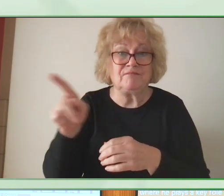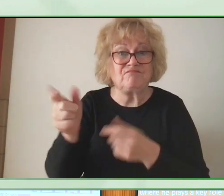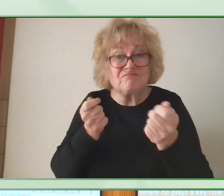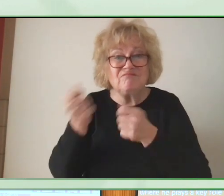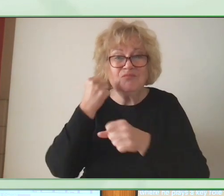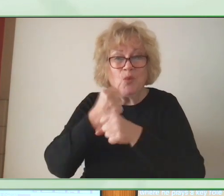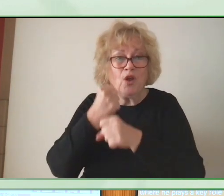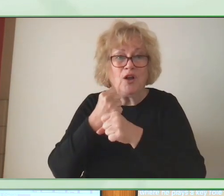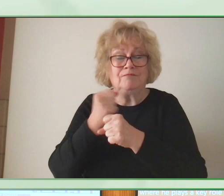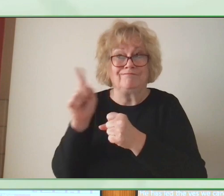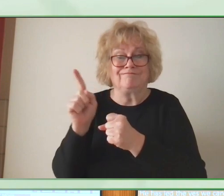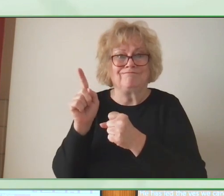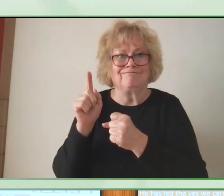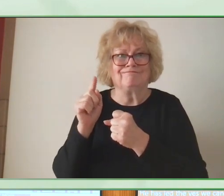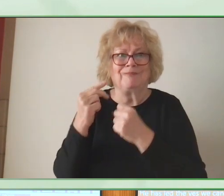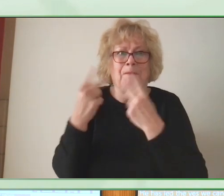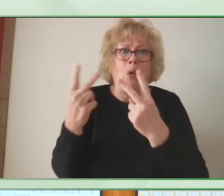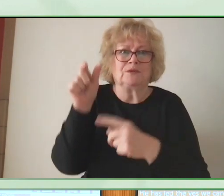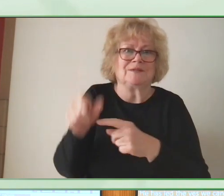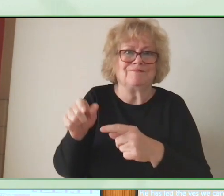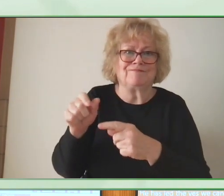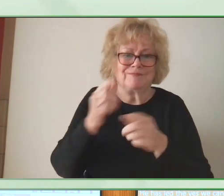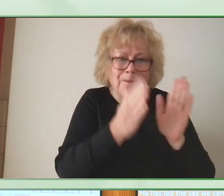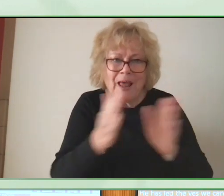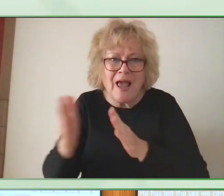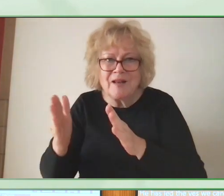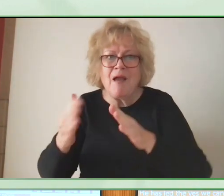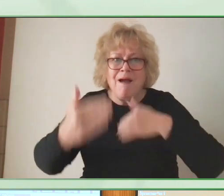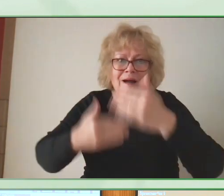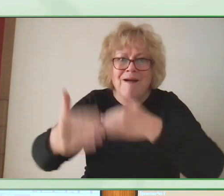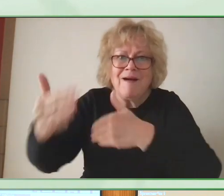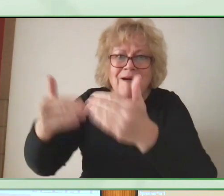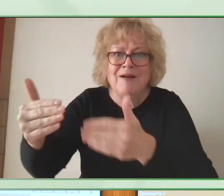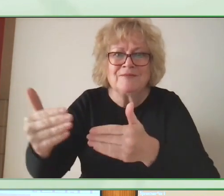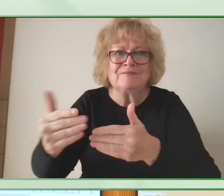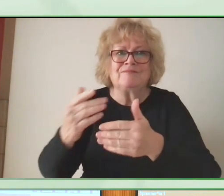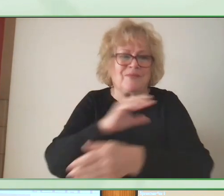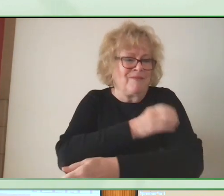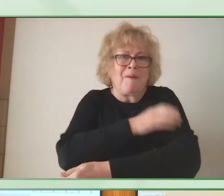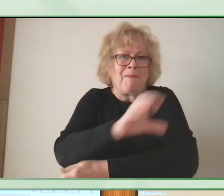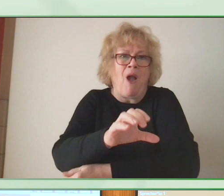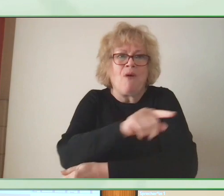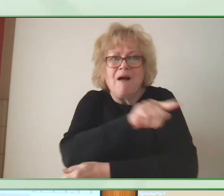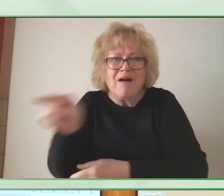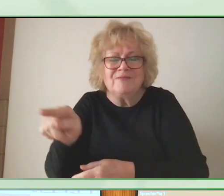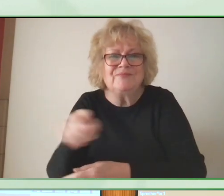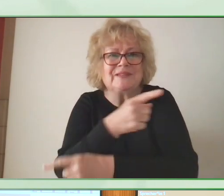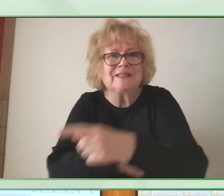platform, providing training, mentorship, and networking for aspiring entrepreneurs with disabilities. And now I hand it over to you,